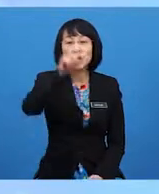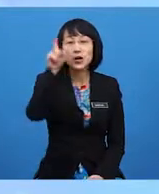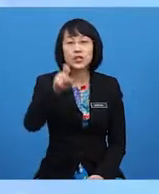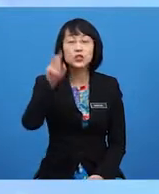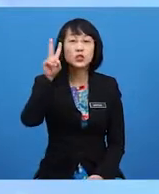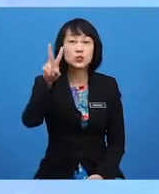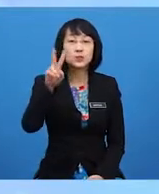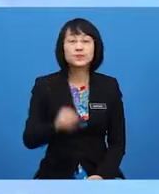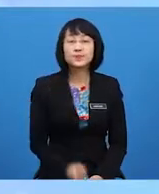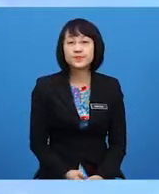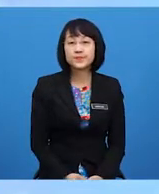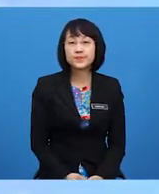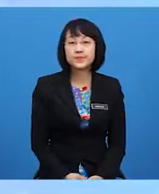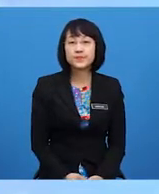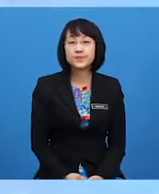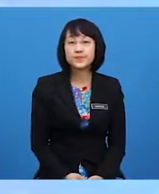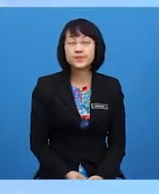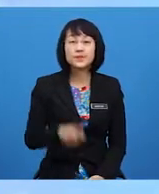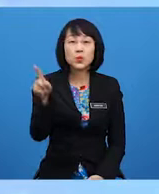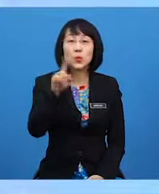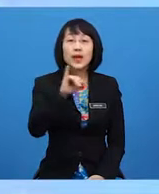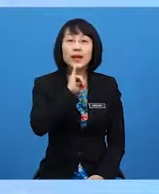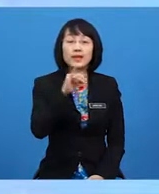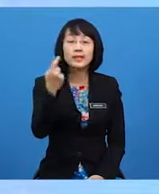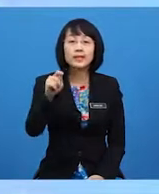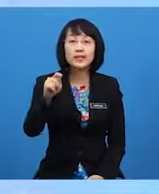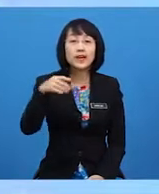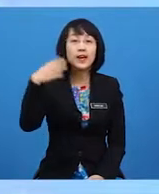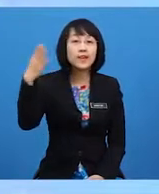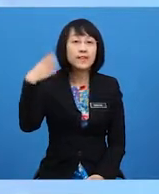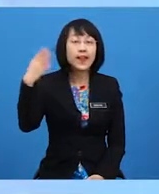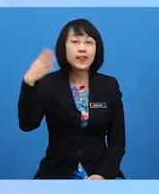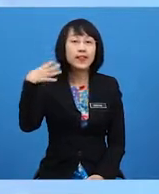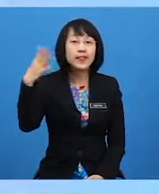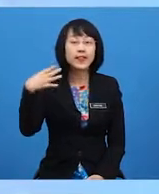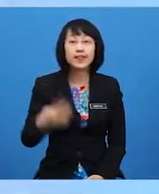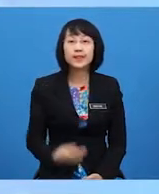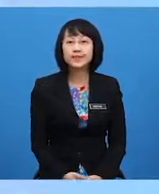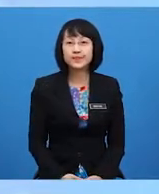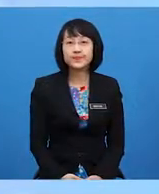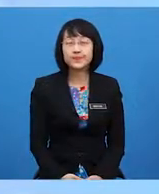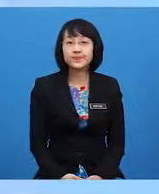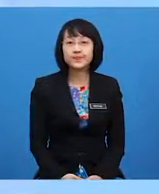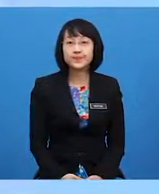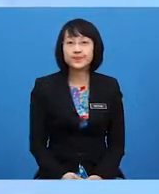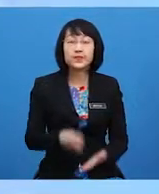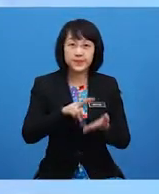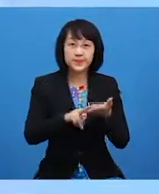bedroom. B, between the chair. And C, above the bed.